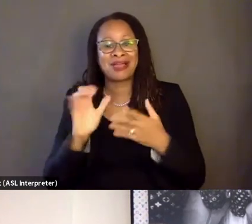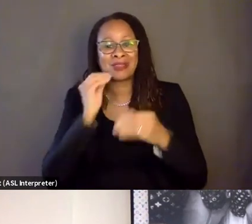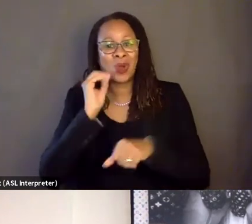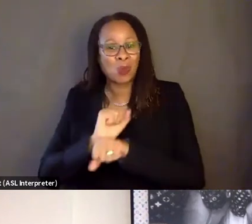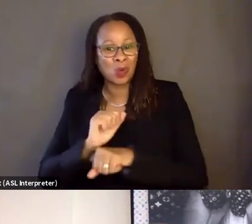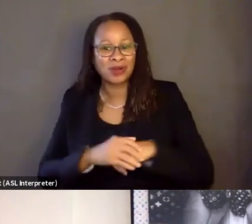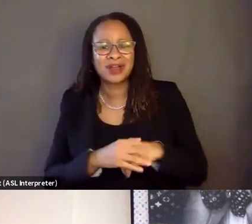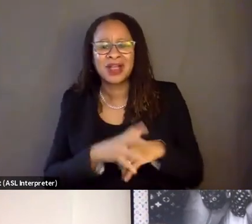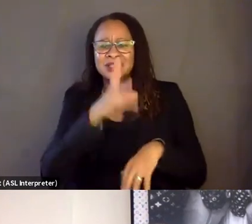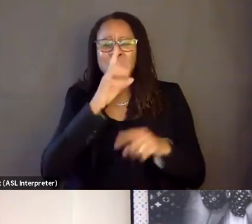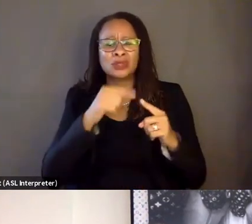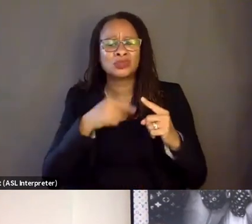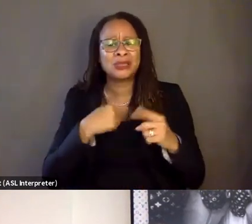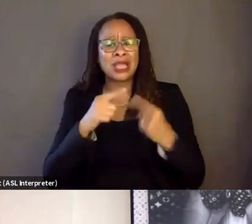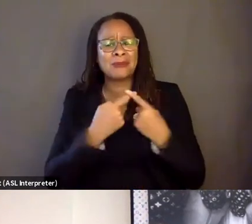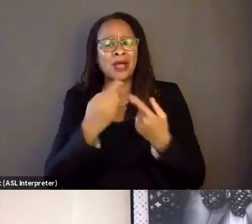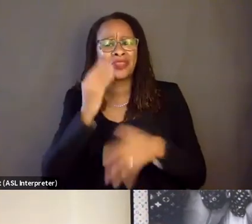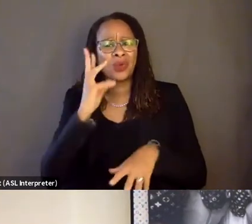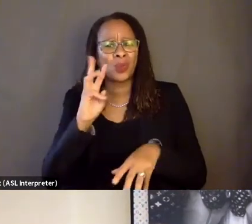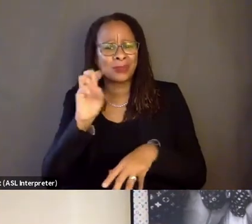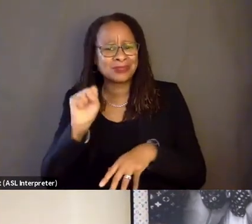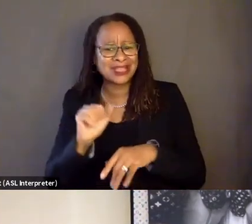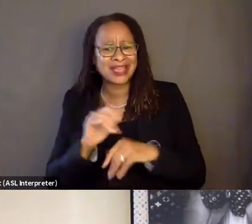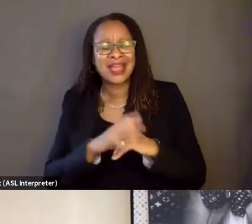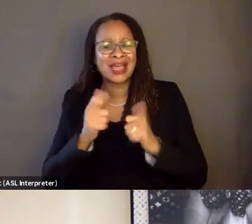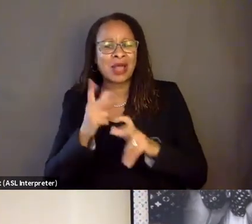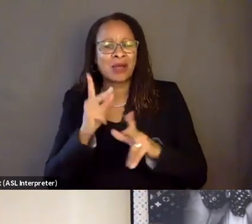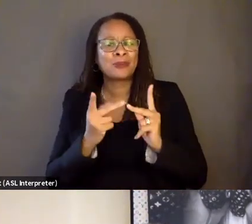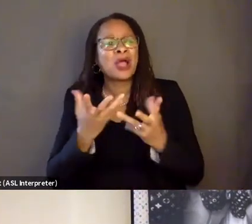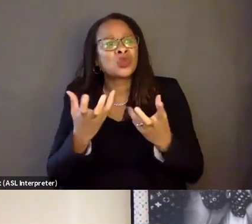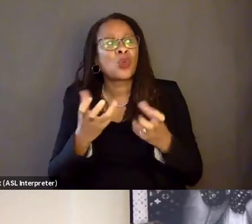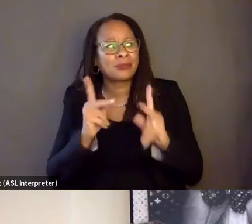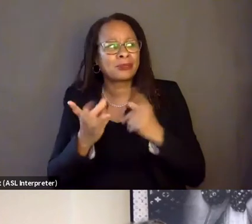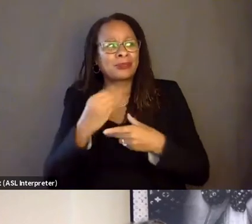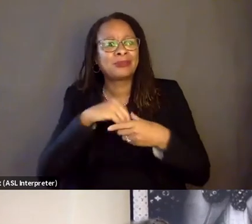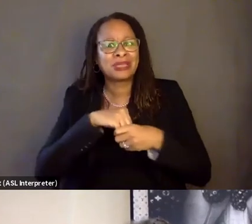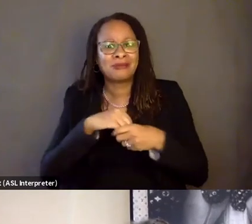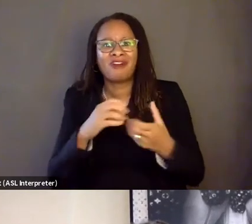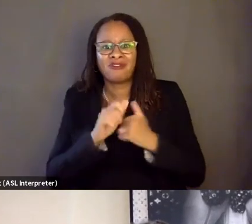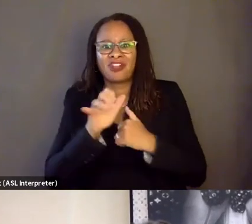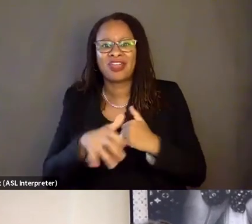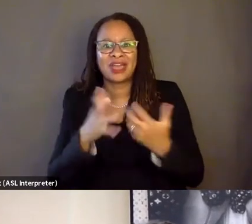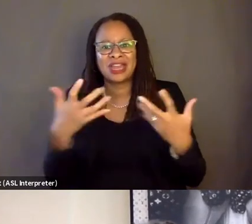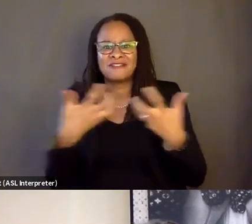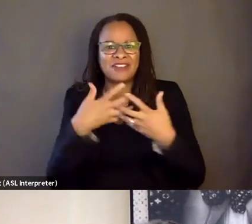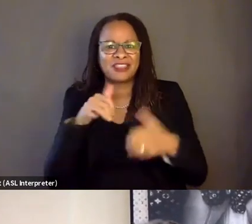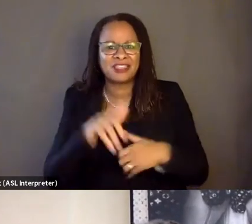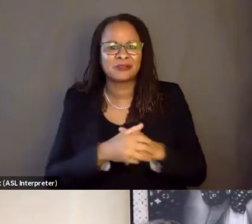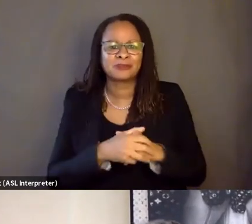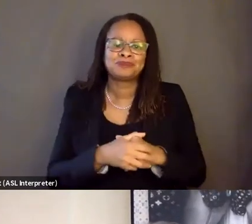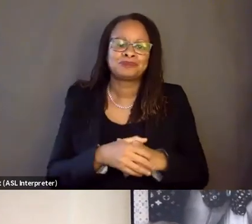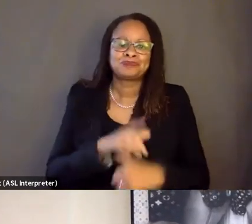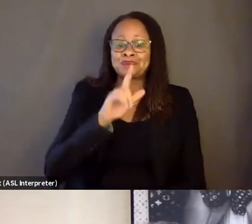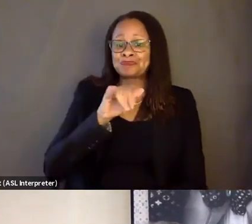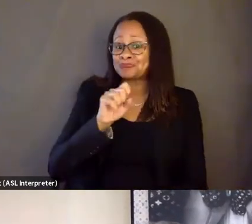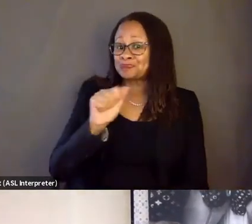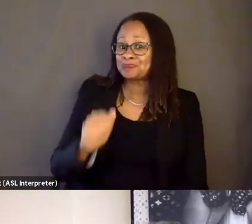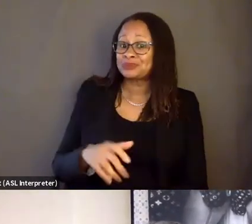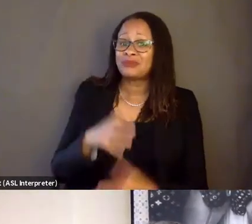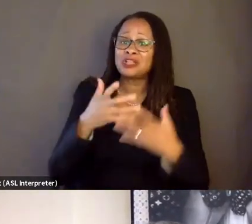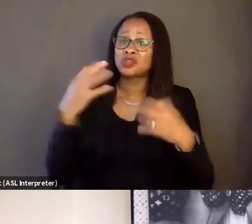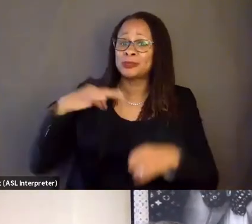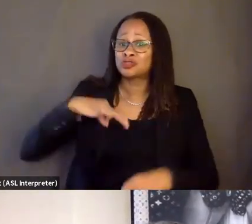website and how you all wanted people to get engaged and what you've been doing there. Well, you know, so much of the